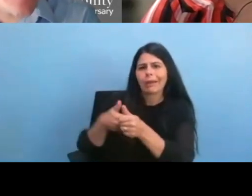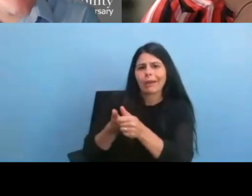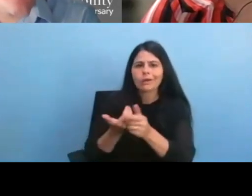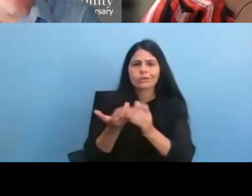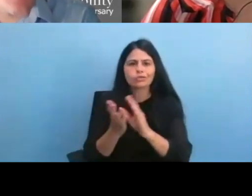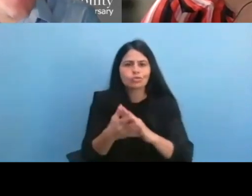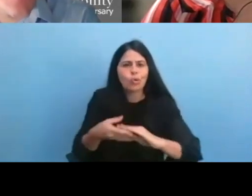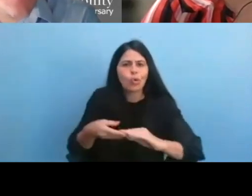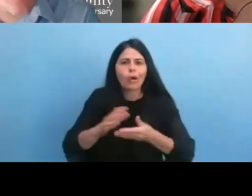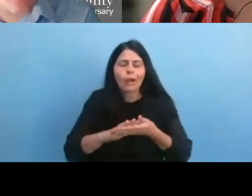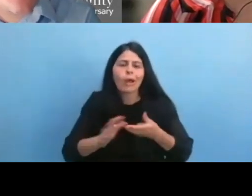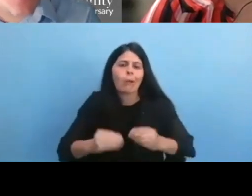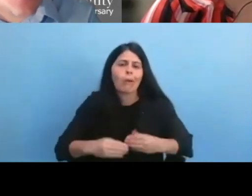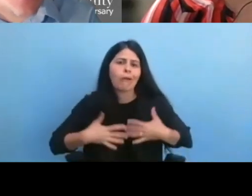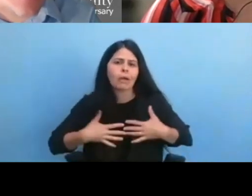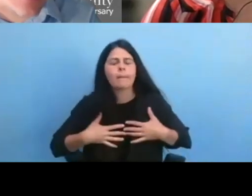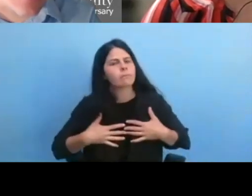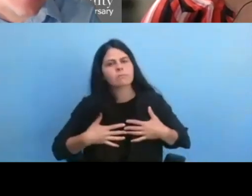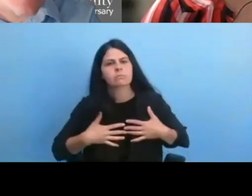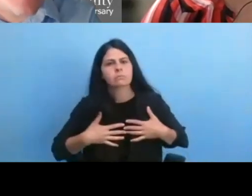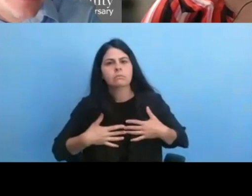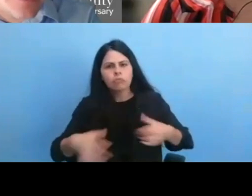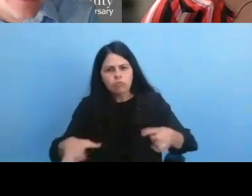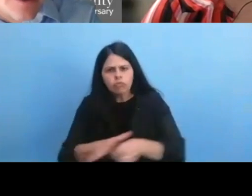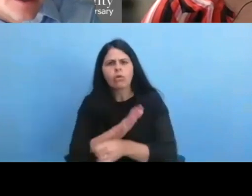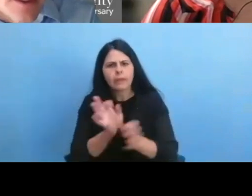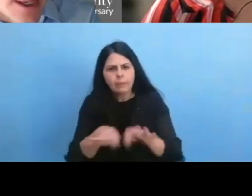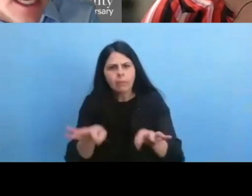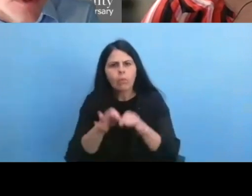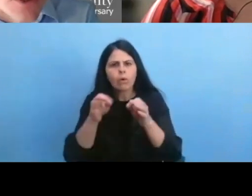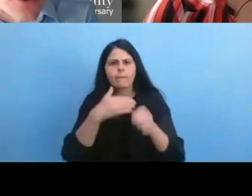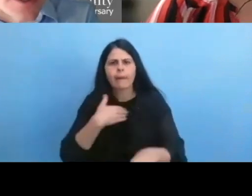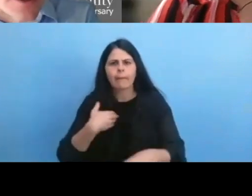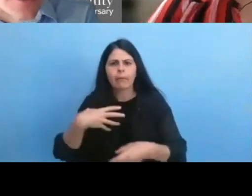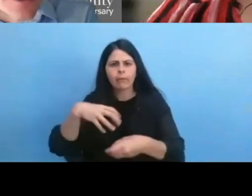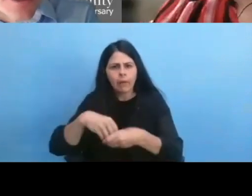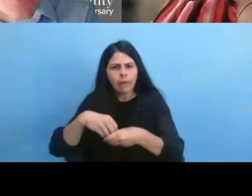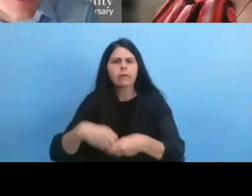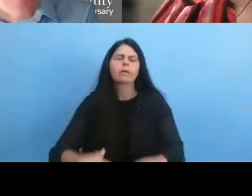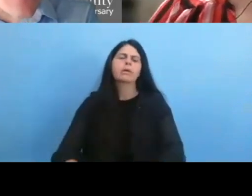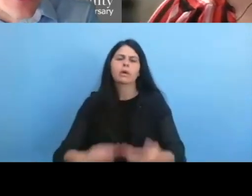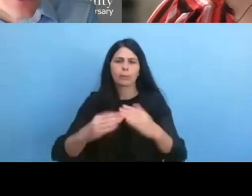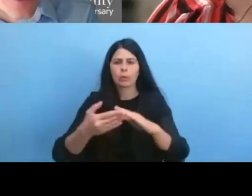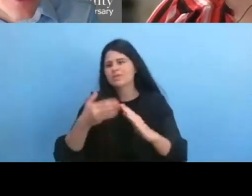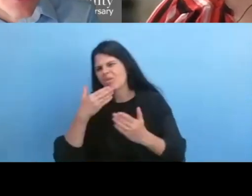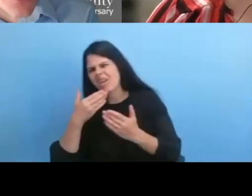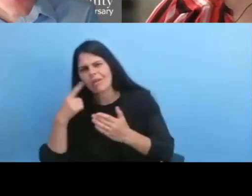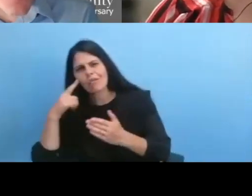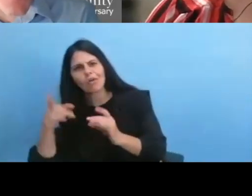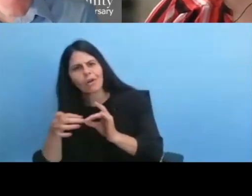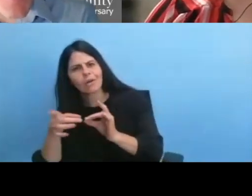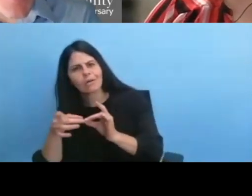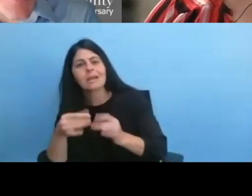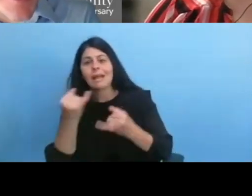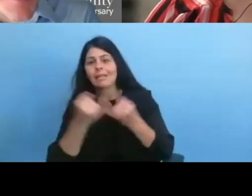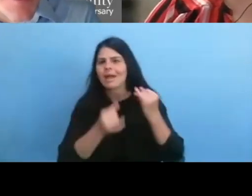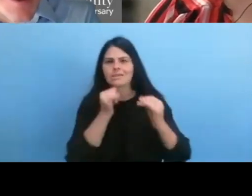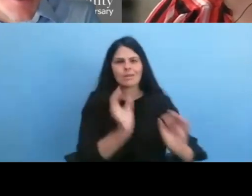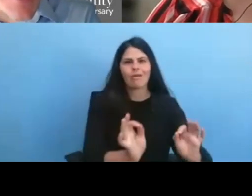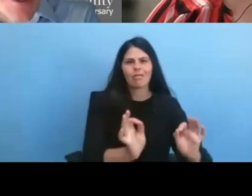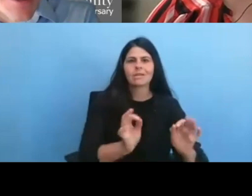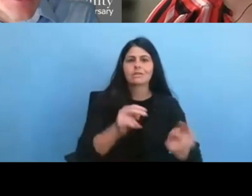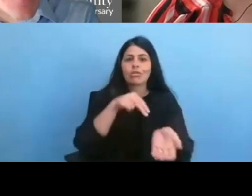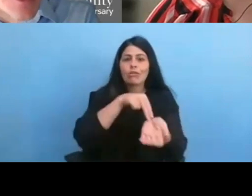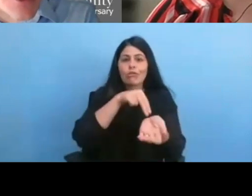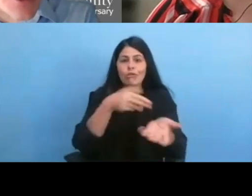key member of your community. So thank you for touching on that. And last but certainly not least, we have the nurse in the group.